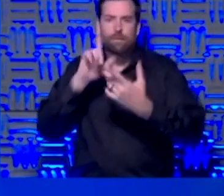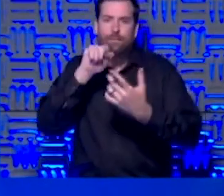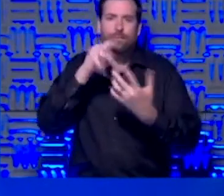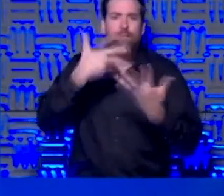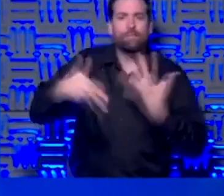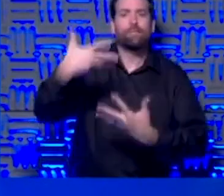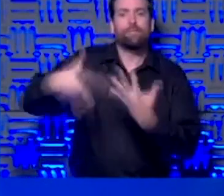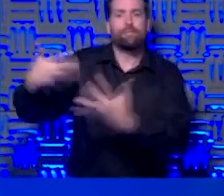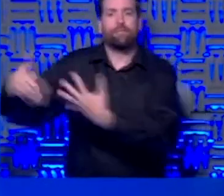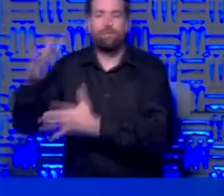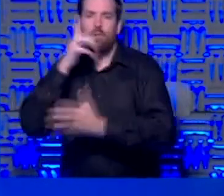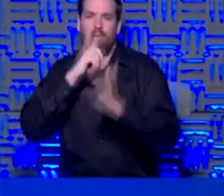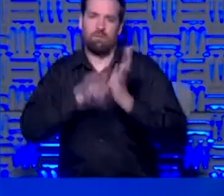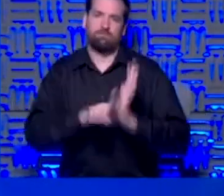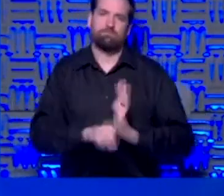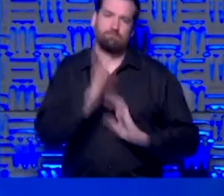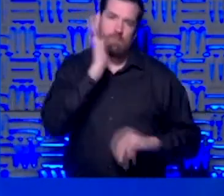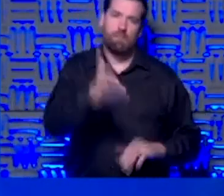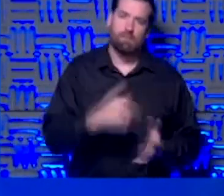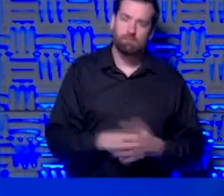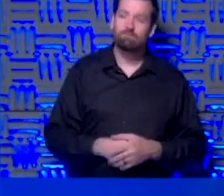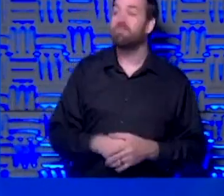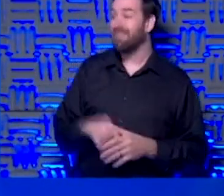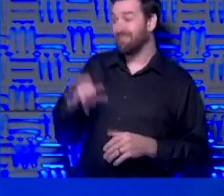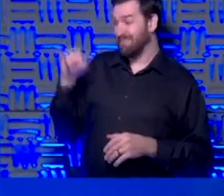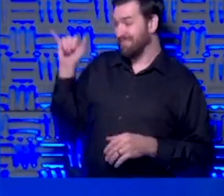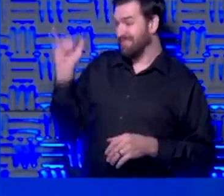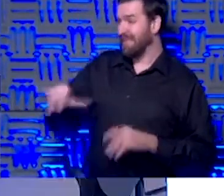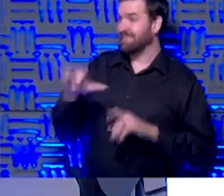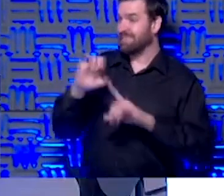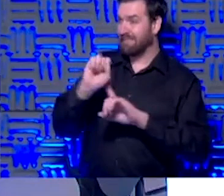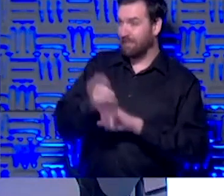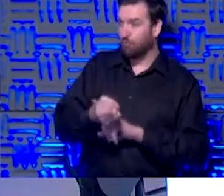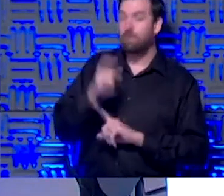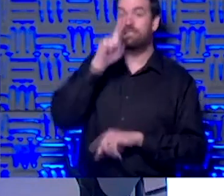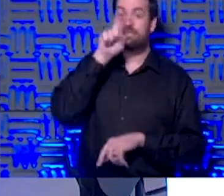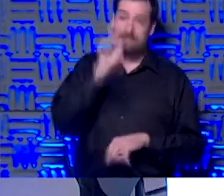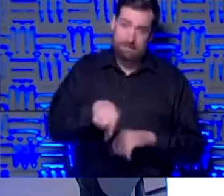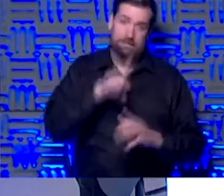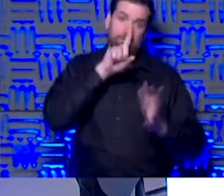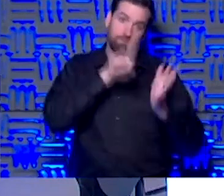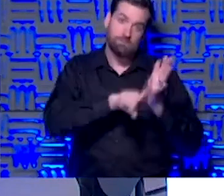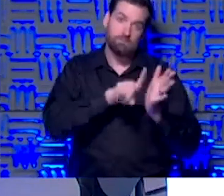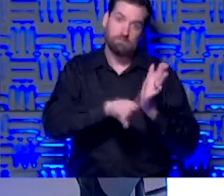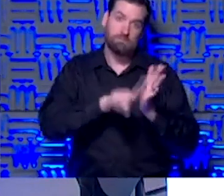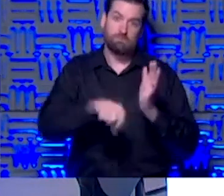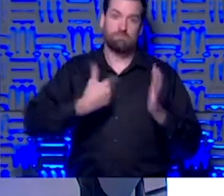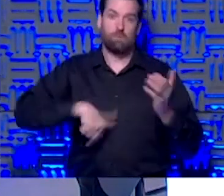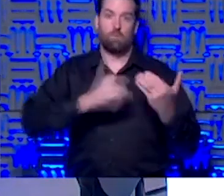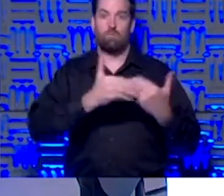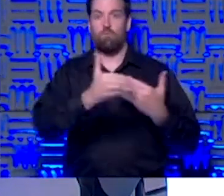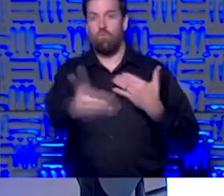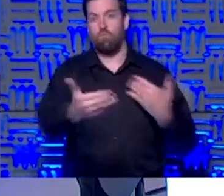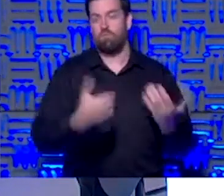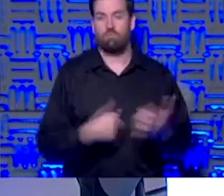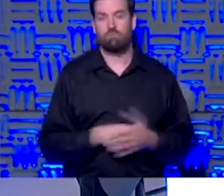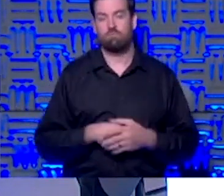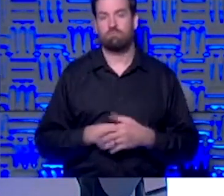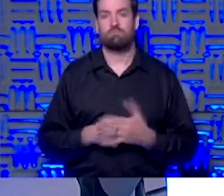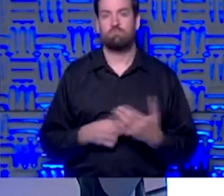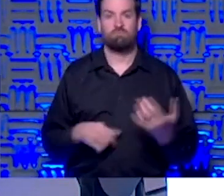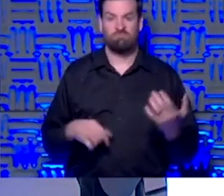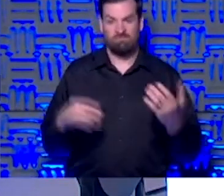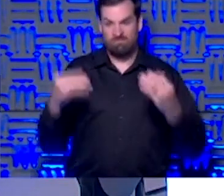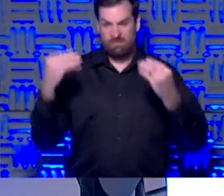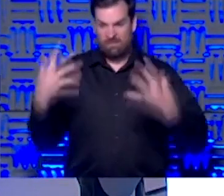we're going to have to do that. But I do think that scenario needs to be looked at as we move forward, because you can't just have